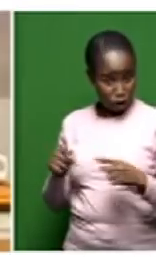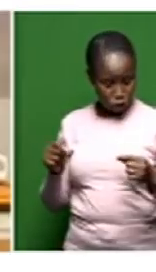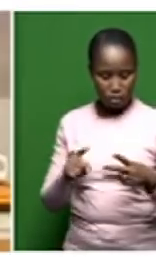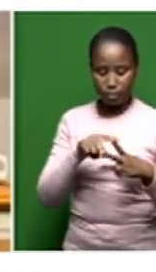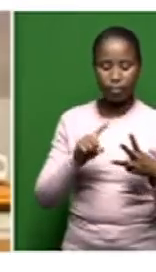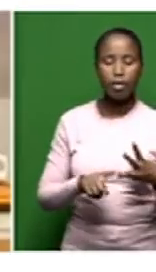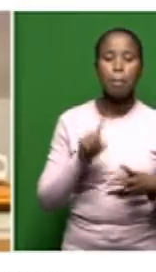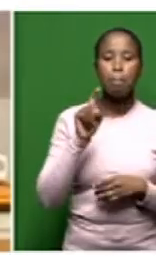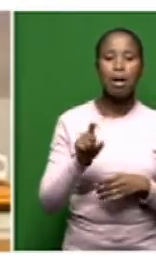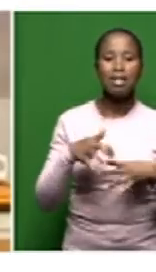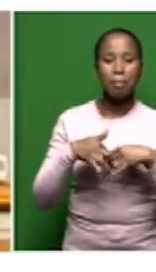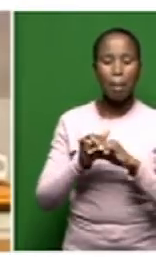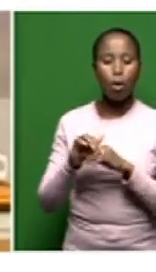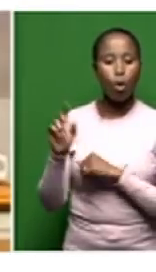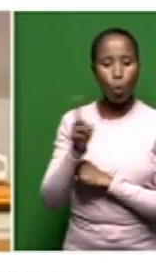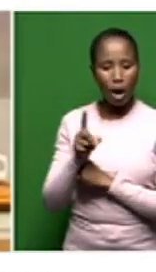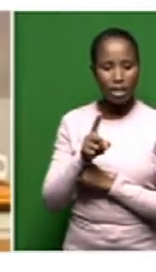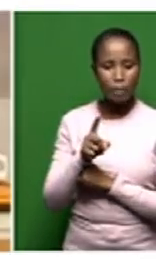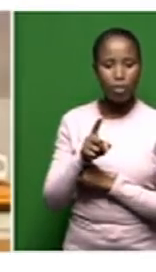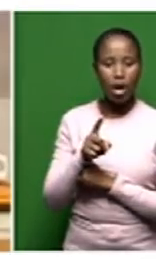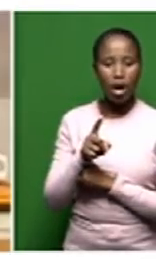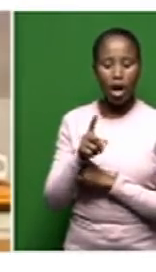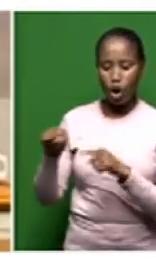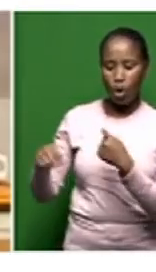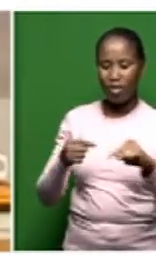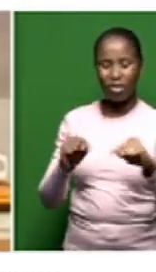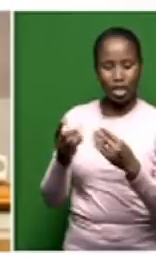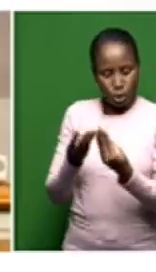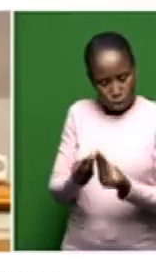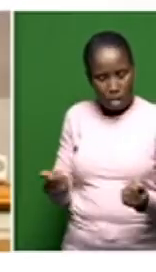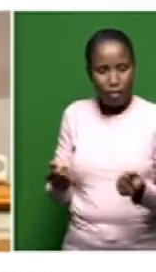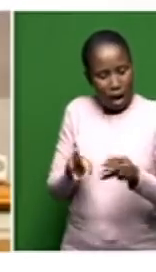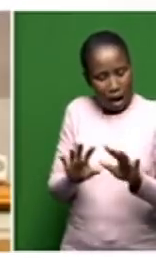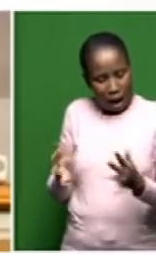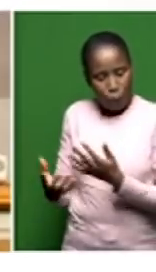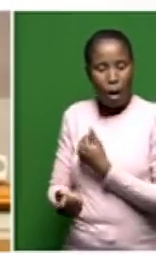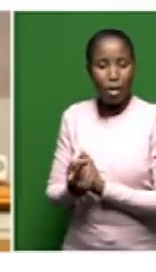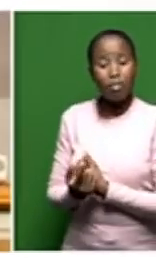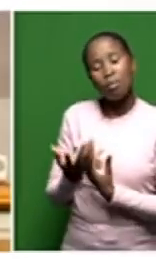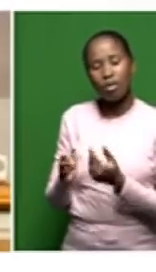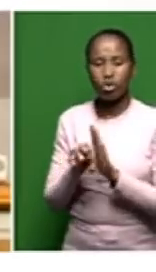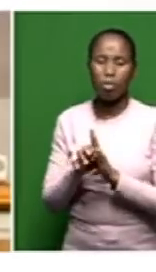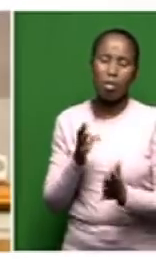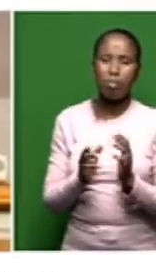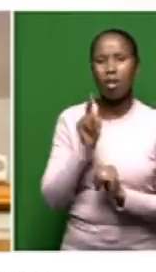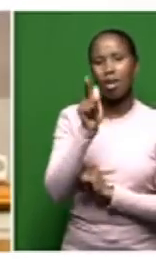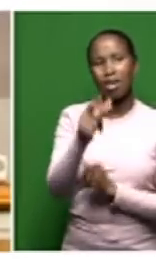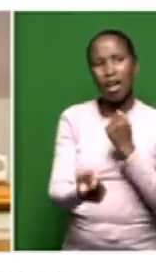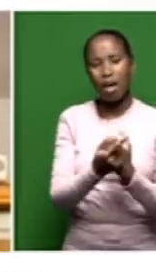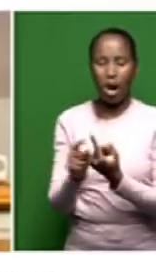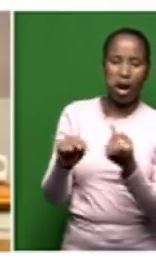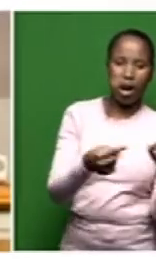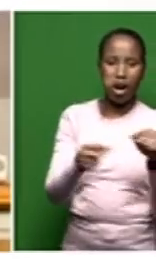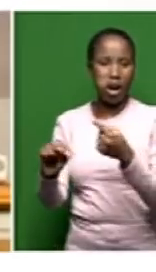some kind of conflict resolution mechanism before the time. So when a conflict comes, you know, they have a